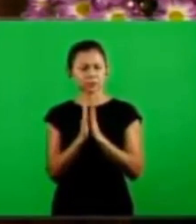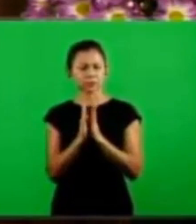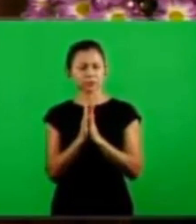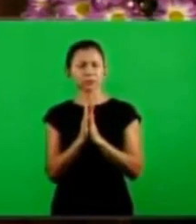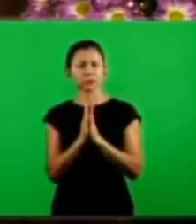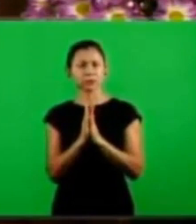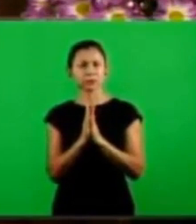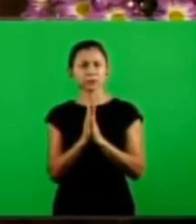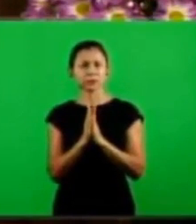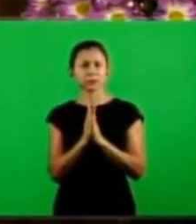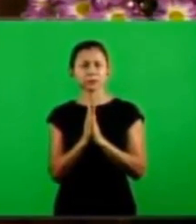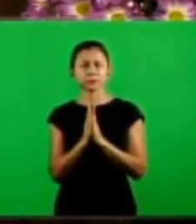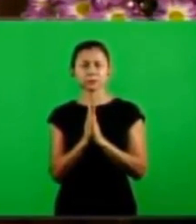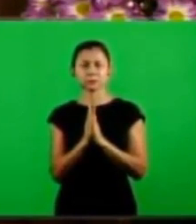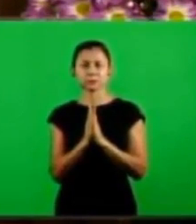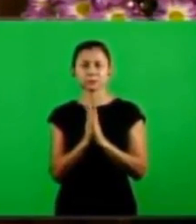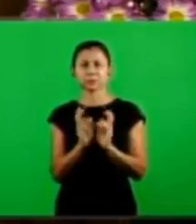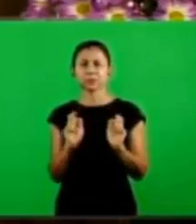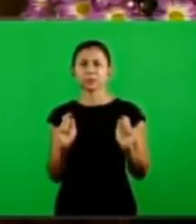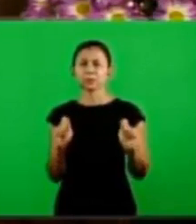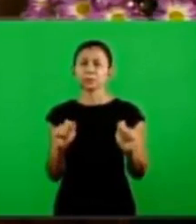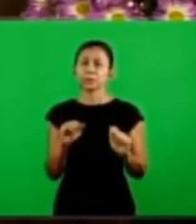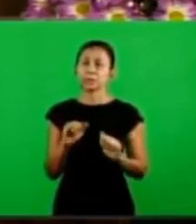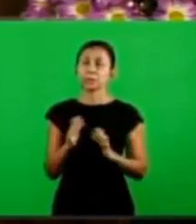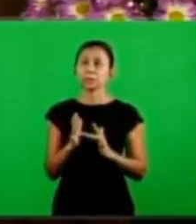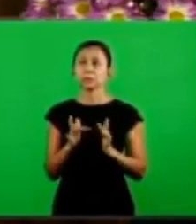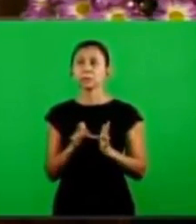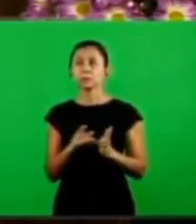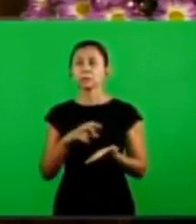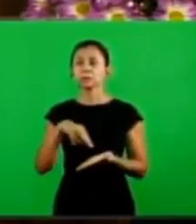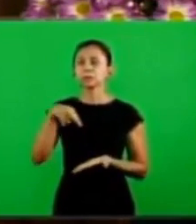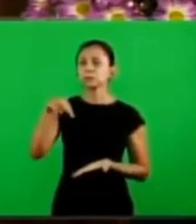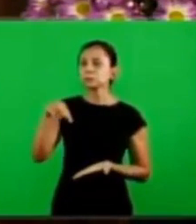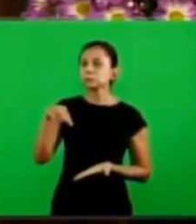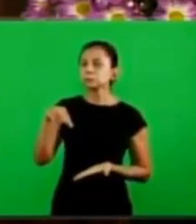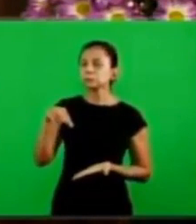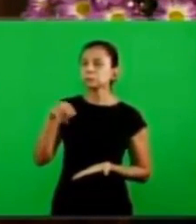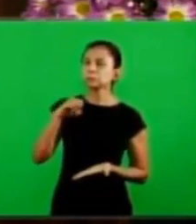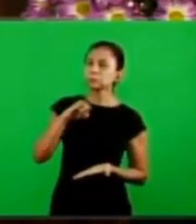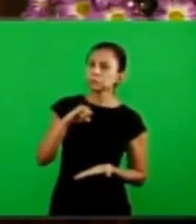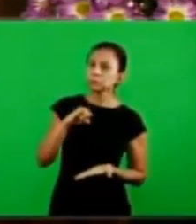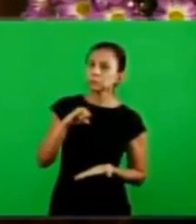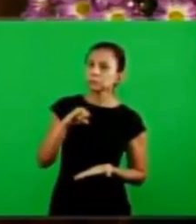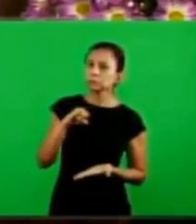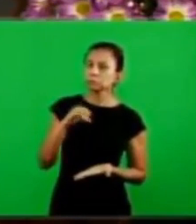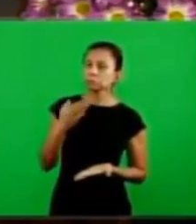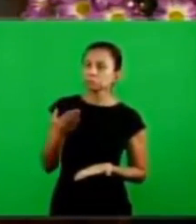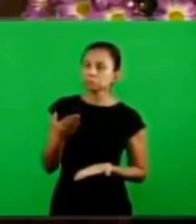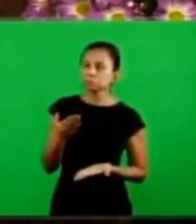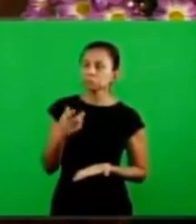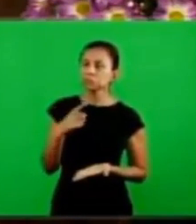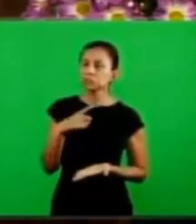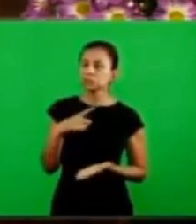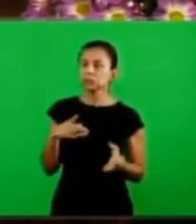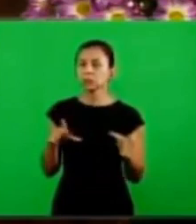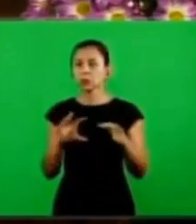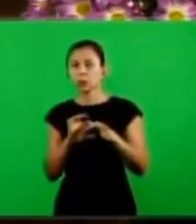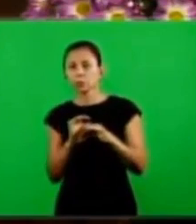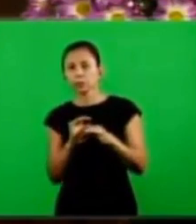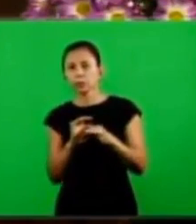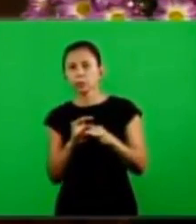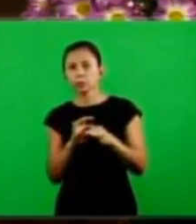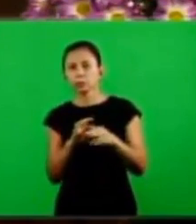Now she is able, totally able to understand the meaning of the prayers. So if